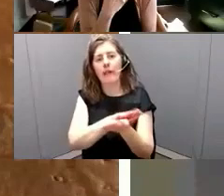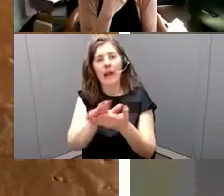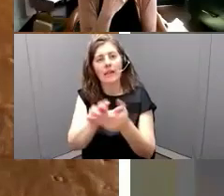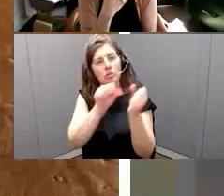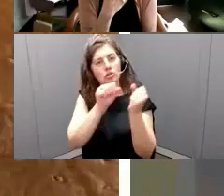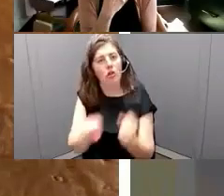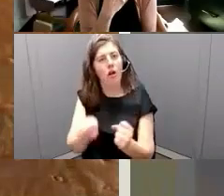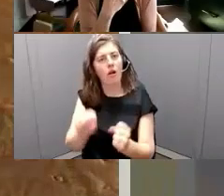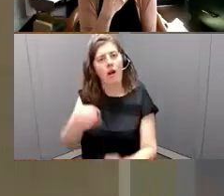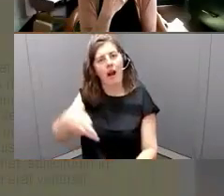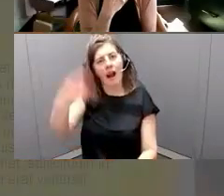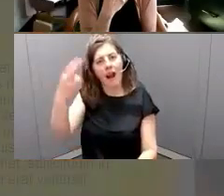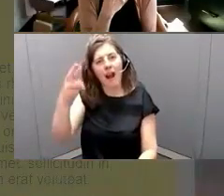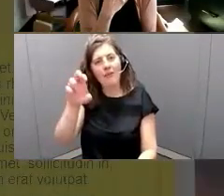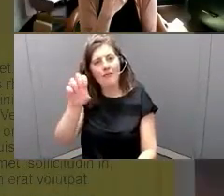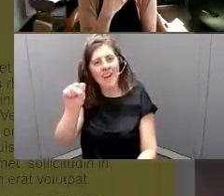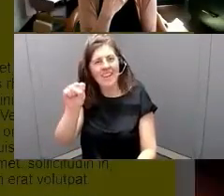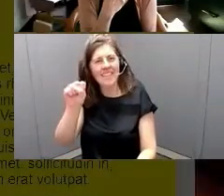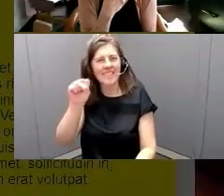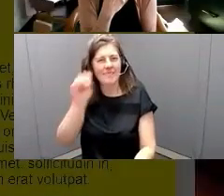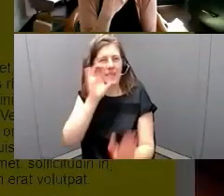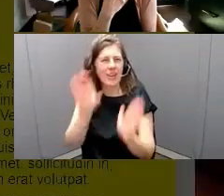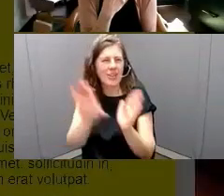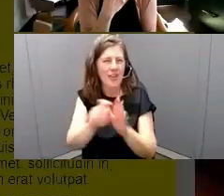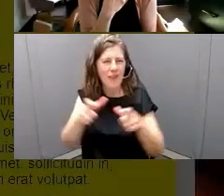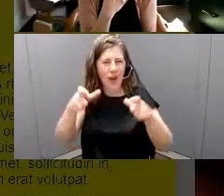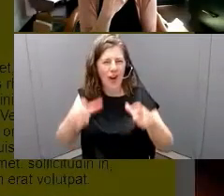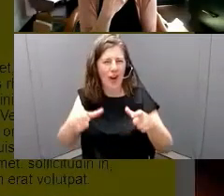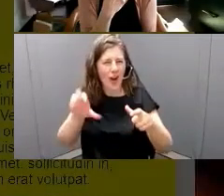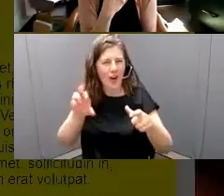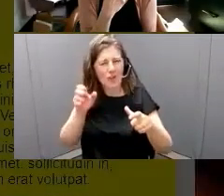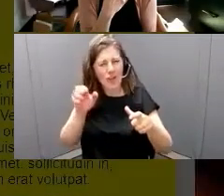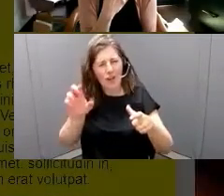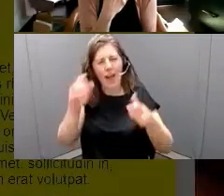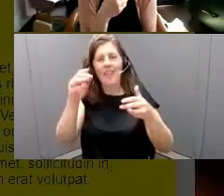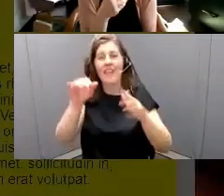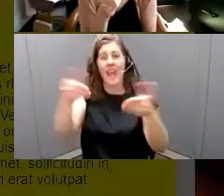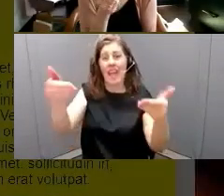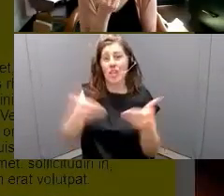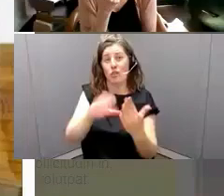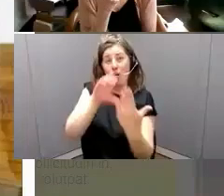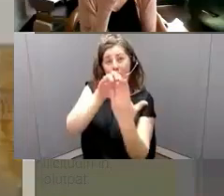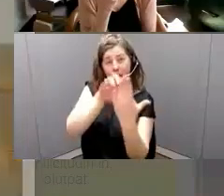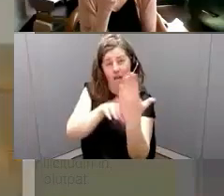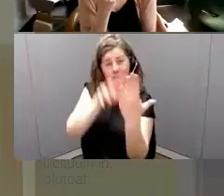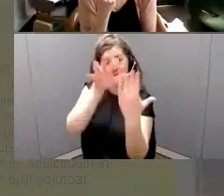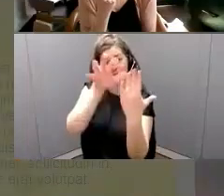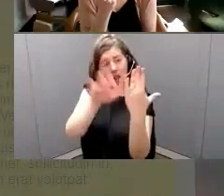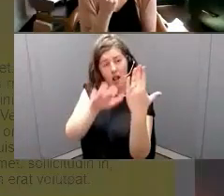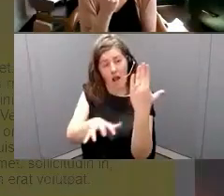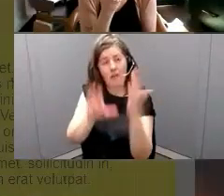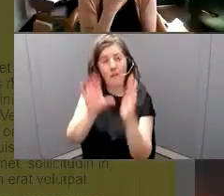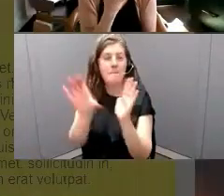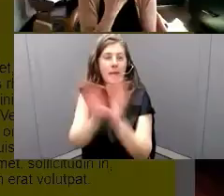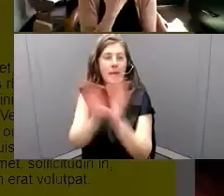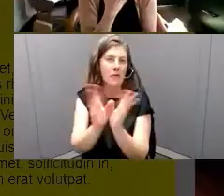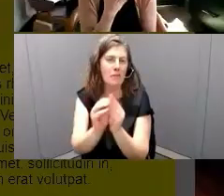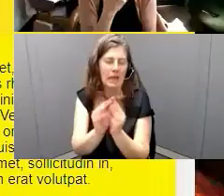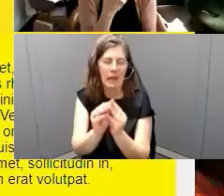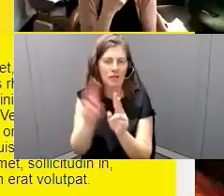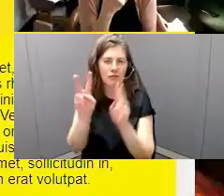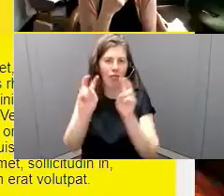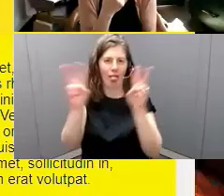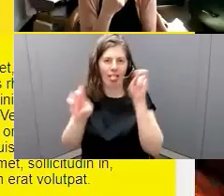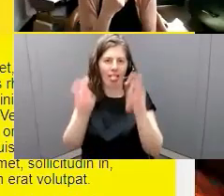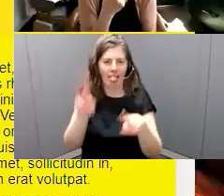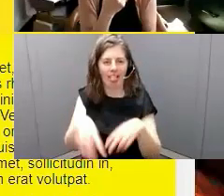image of our crater. Scrolling down in our intro content box, we have a picture of a meeting.